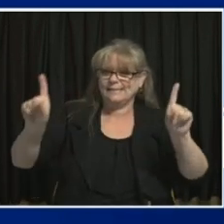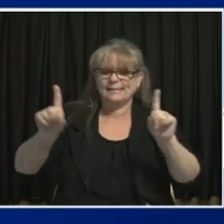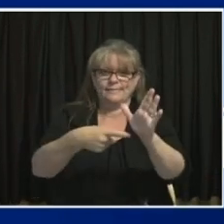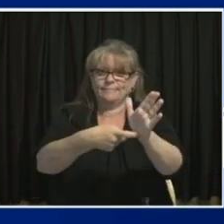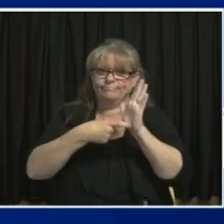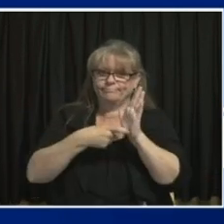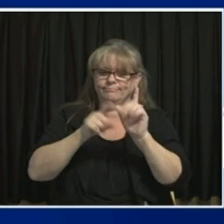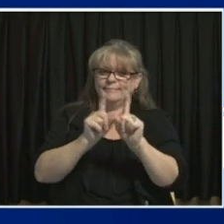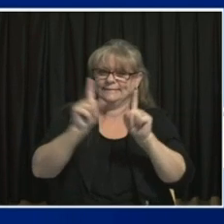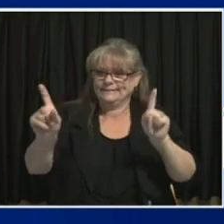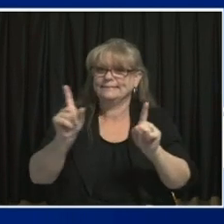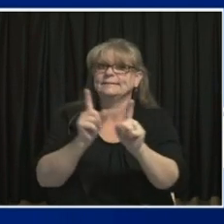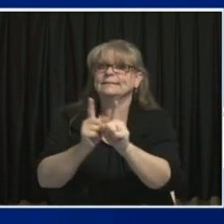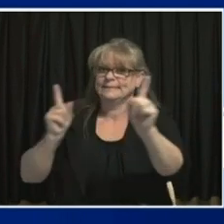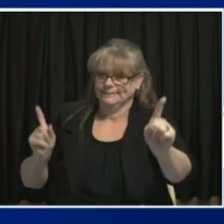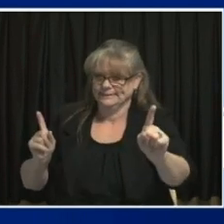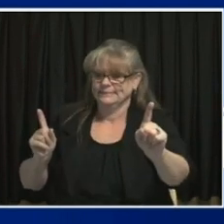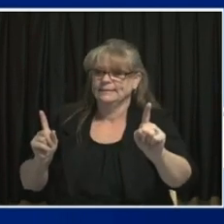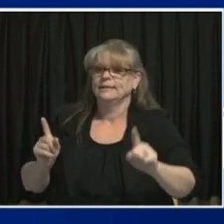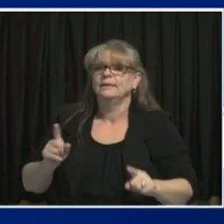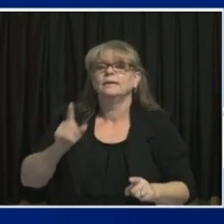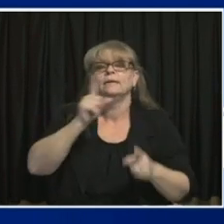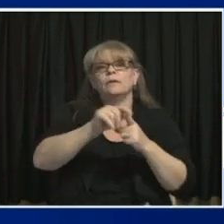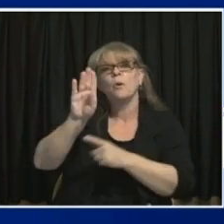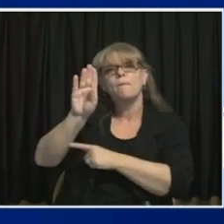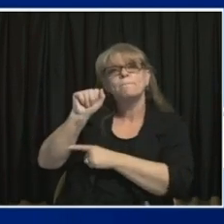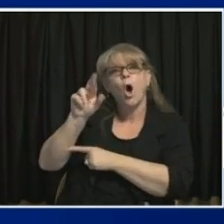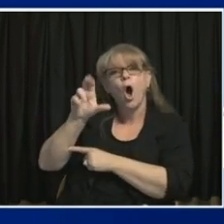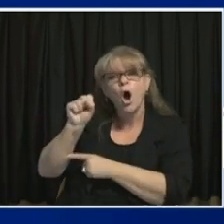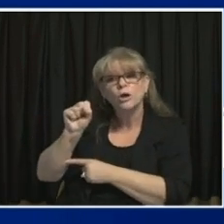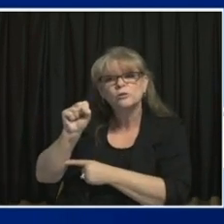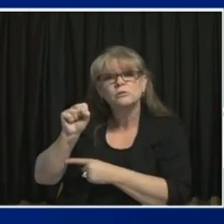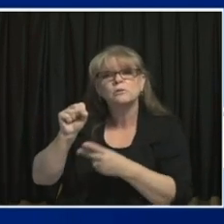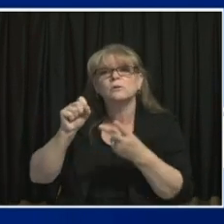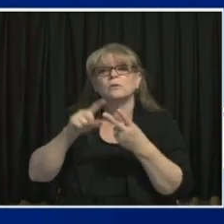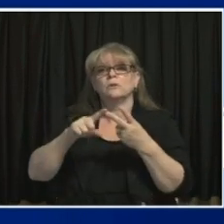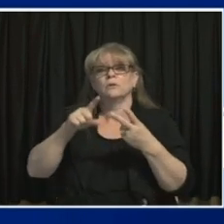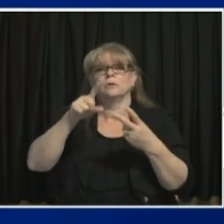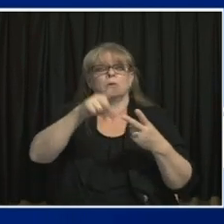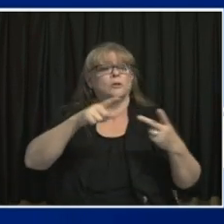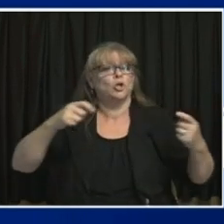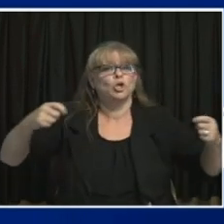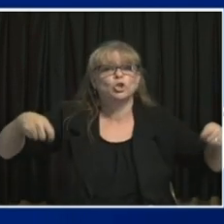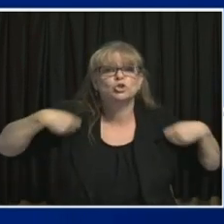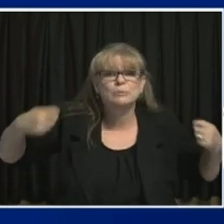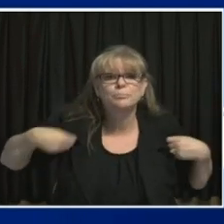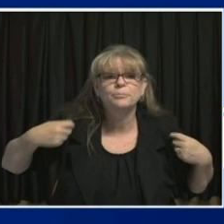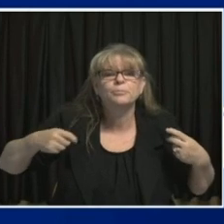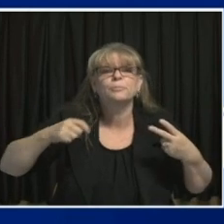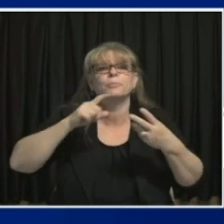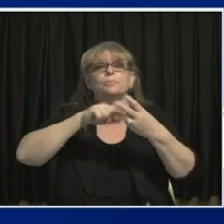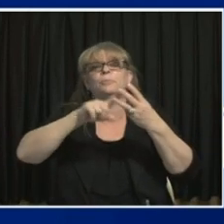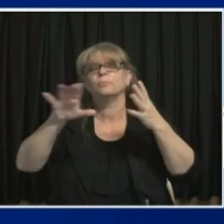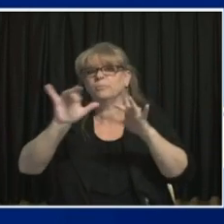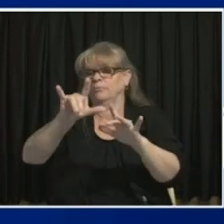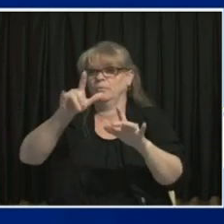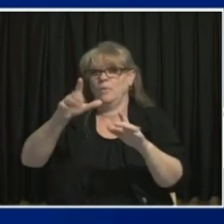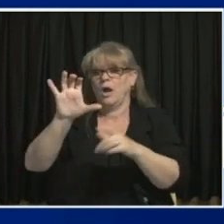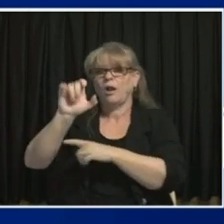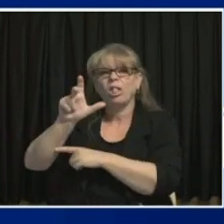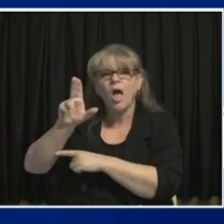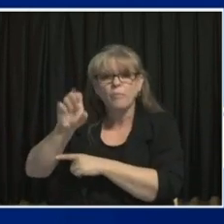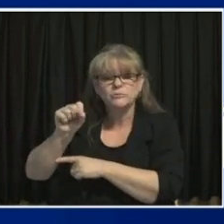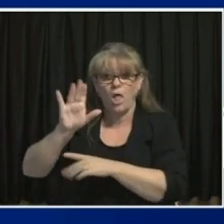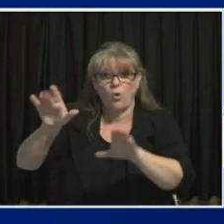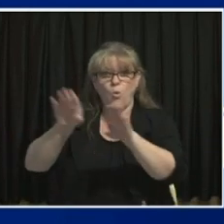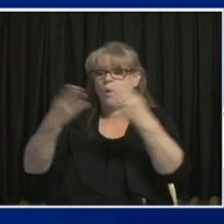be open for personal instruction, they're not open for the general public as the social businesses they are. A lot of people have asked, when can